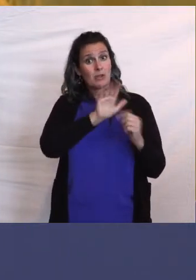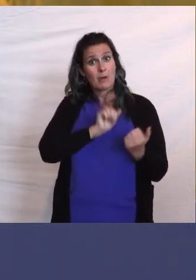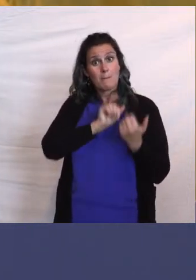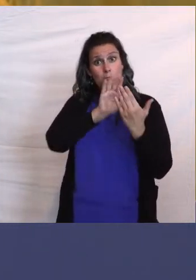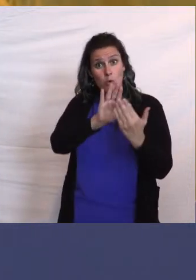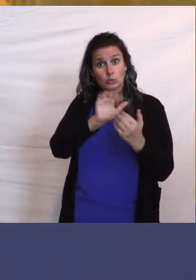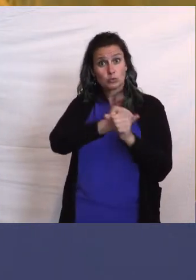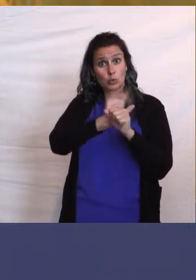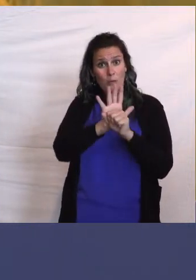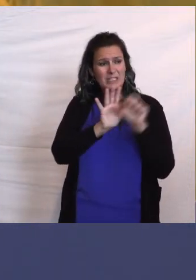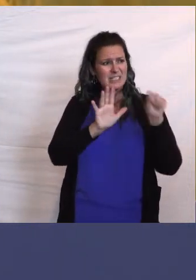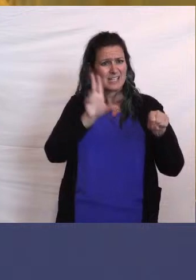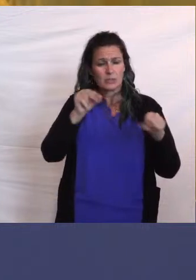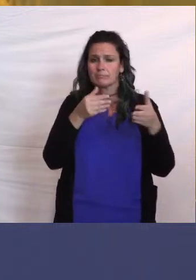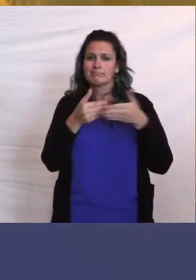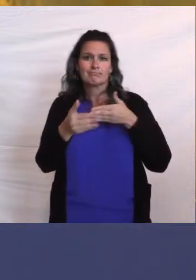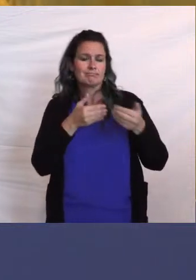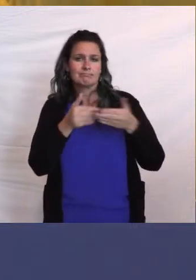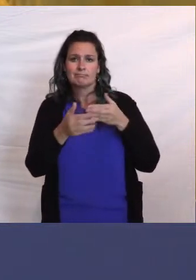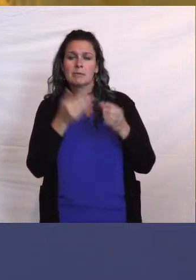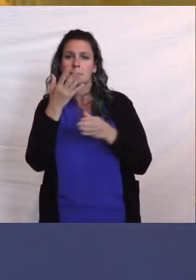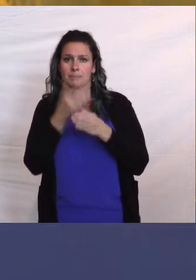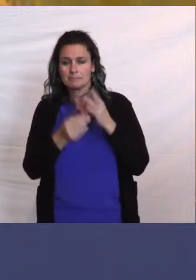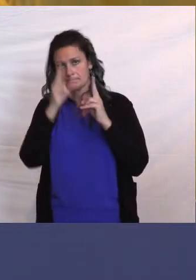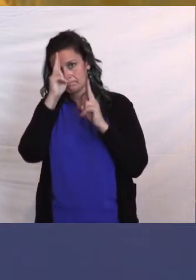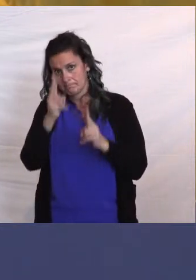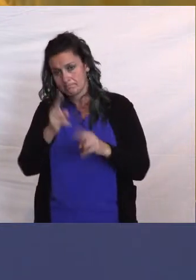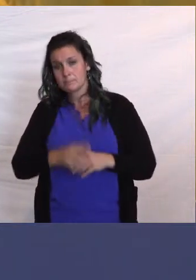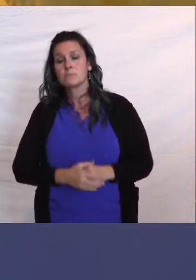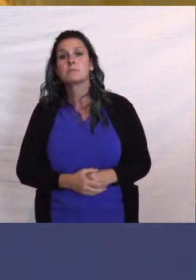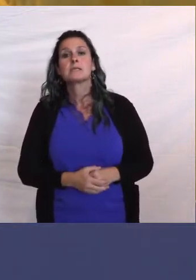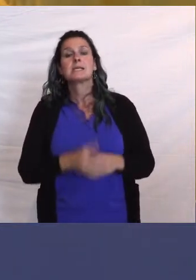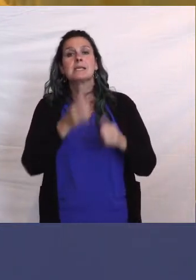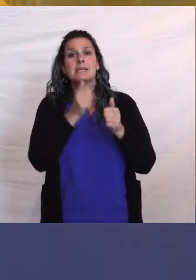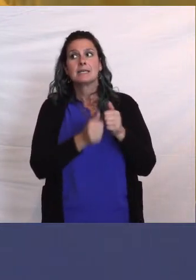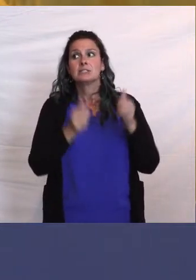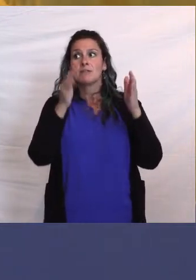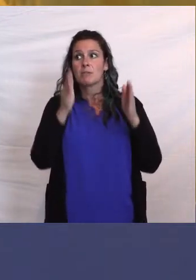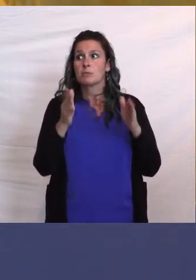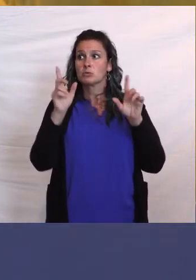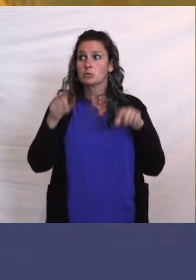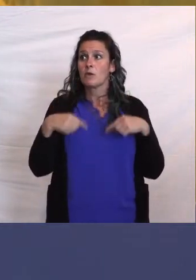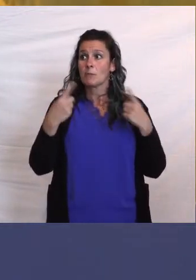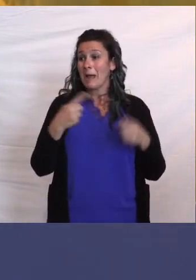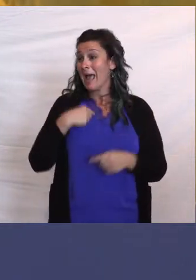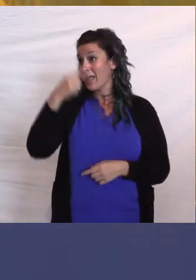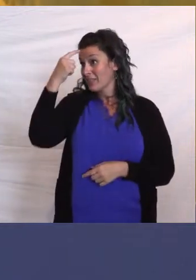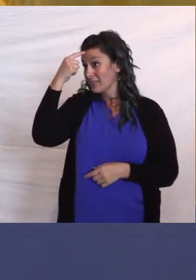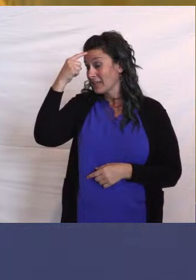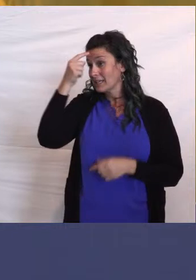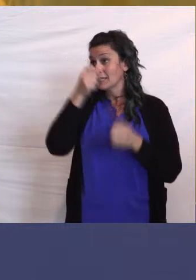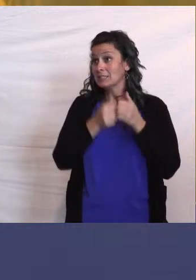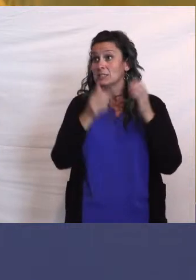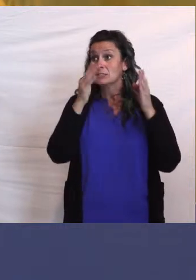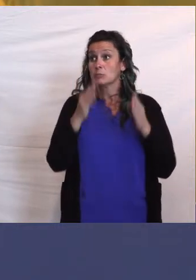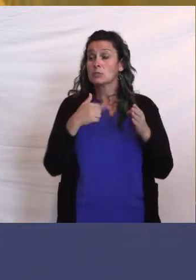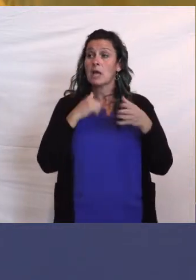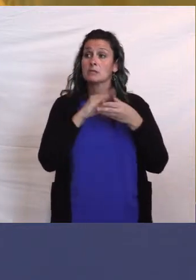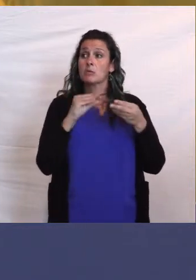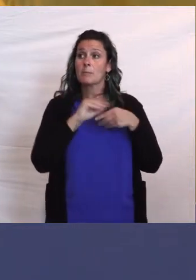or not. It happens, I believe, each of the individuals, unless my memory is failing me, that I spoke to